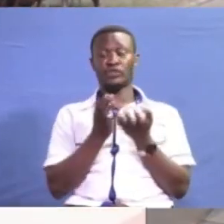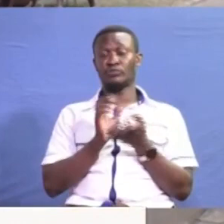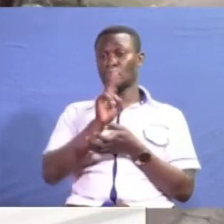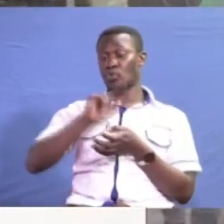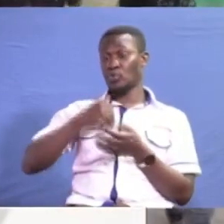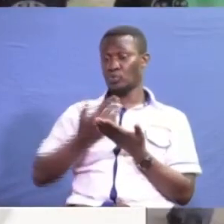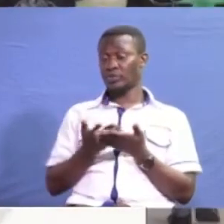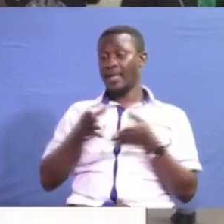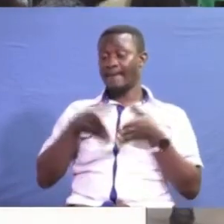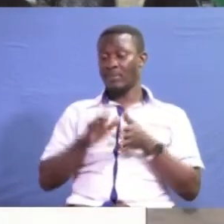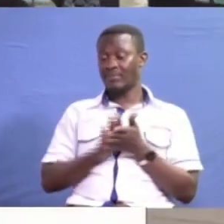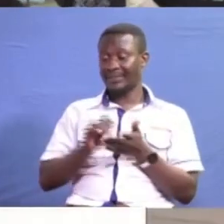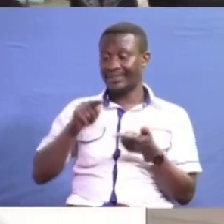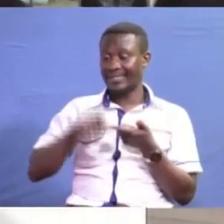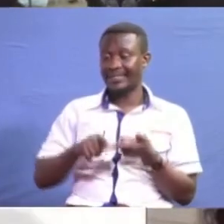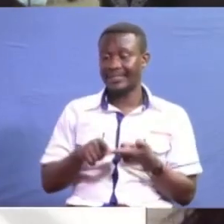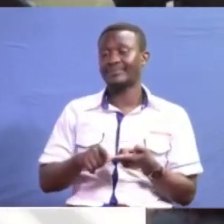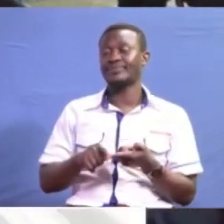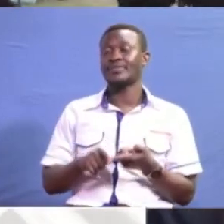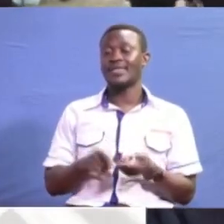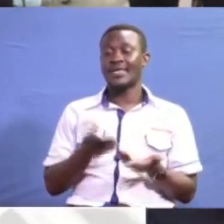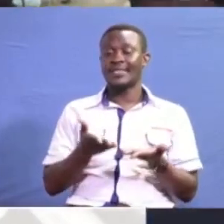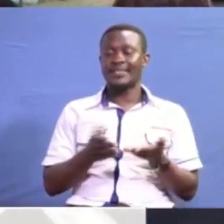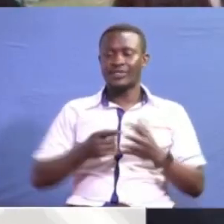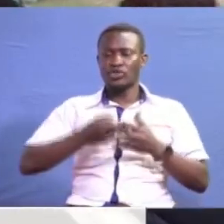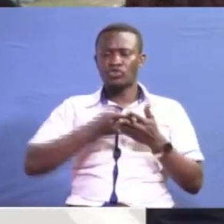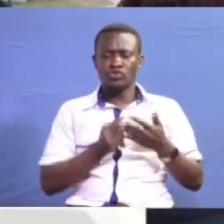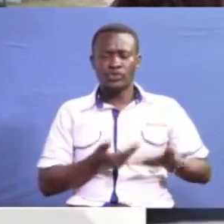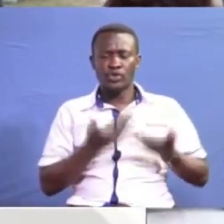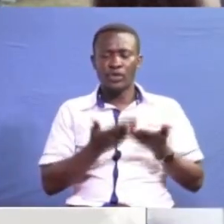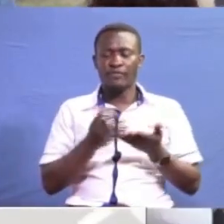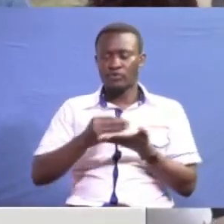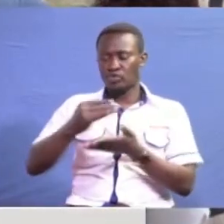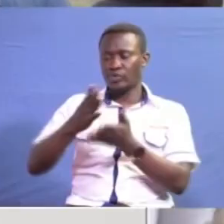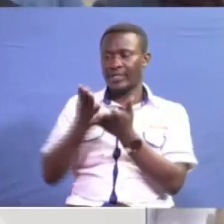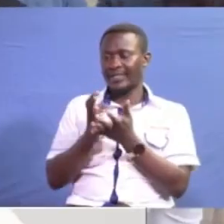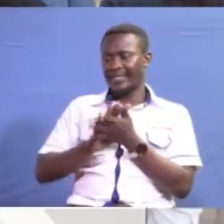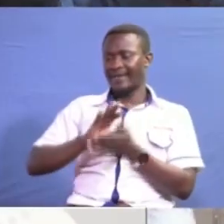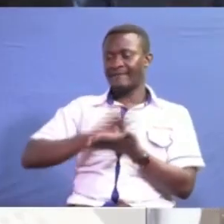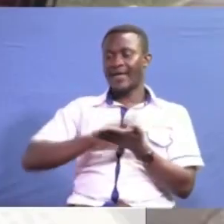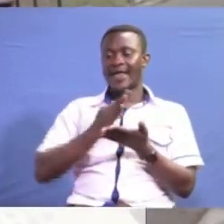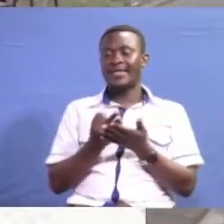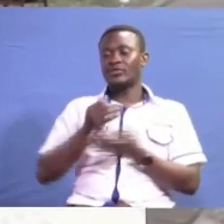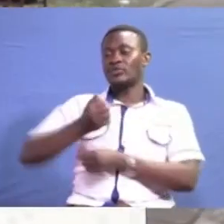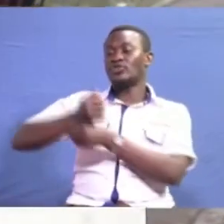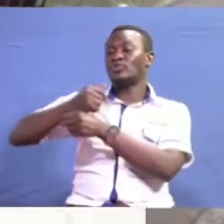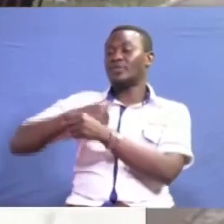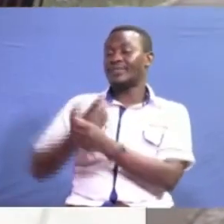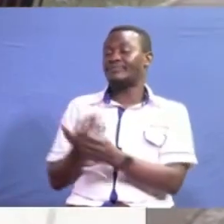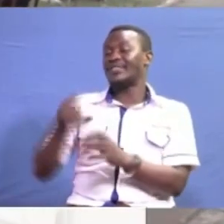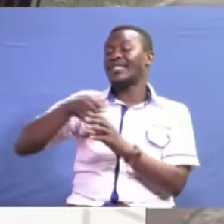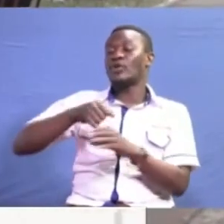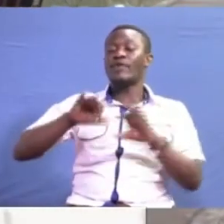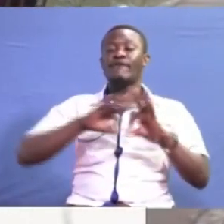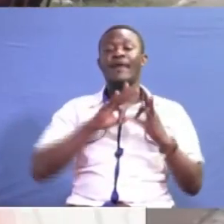means testing instrument. This tool evaluates a student's required financial assistance based on various factors, including